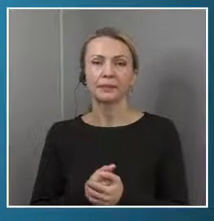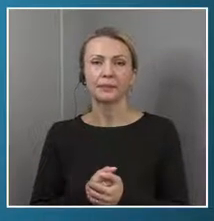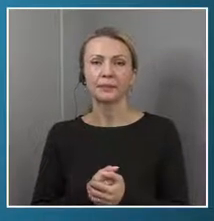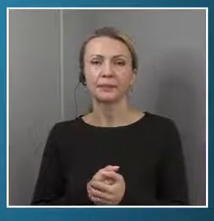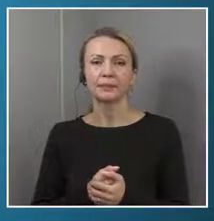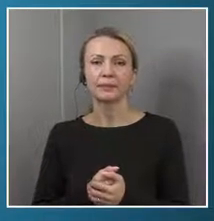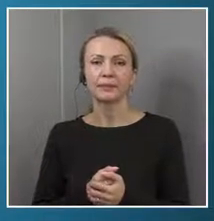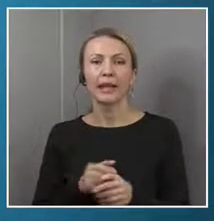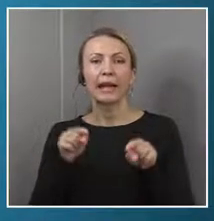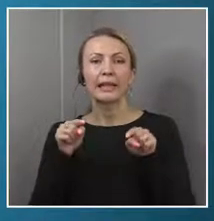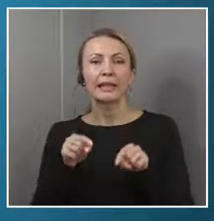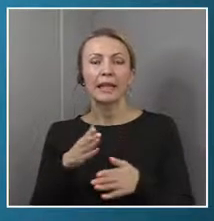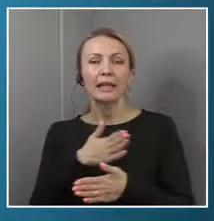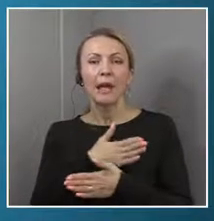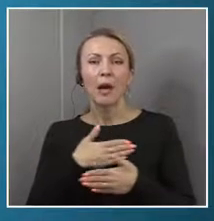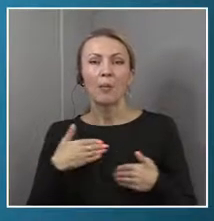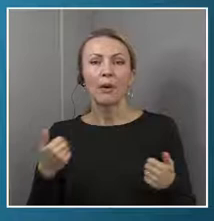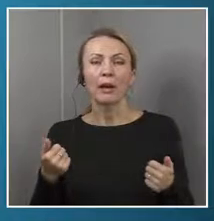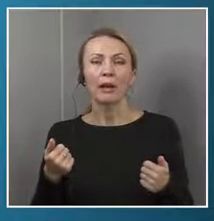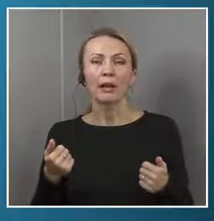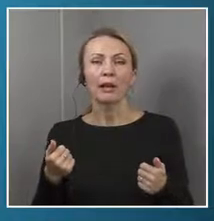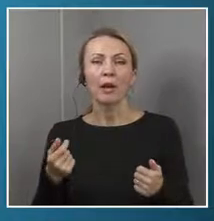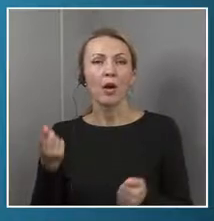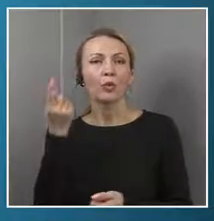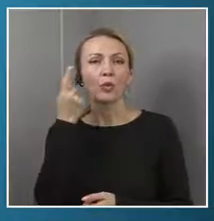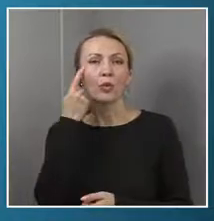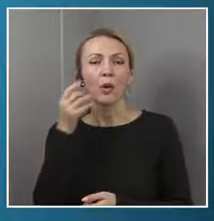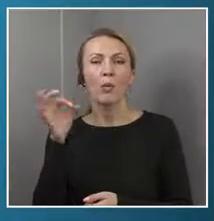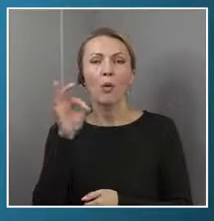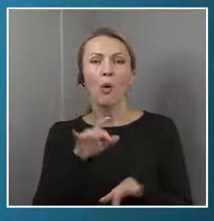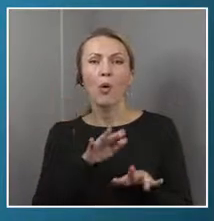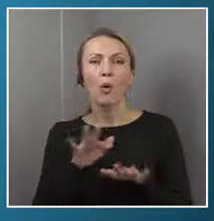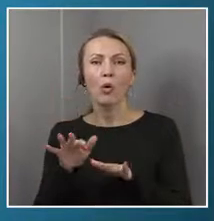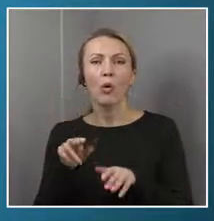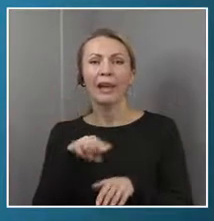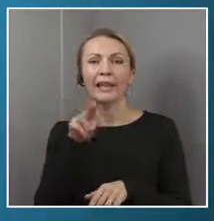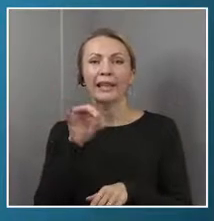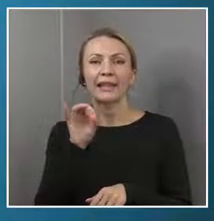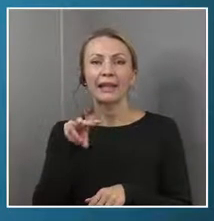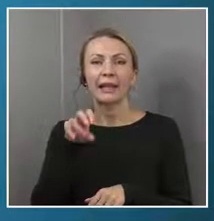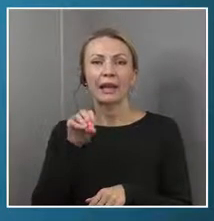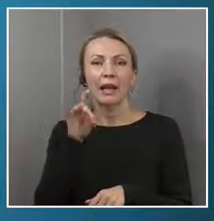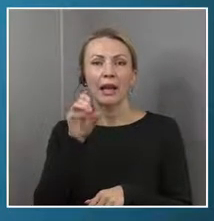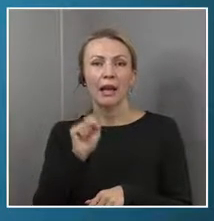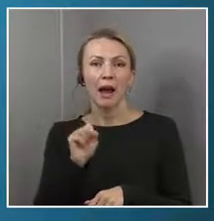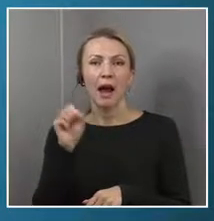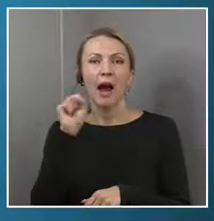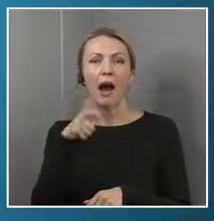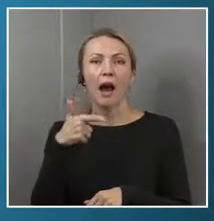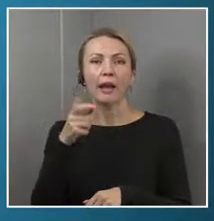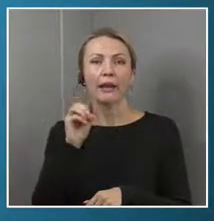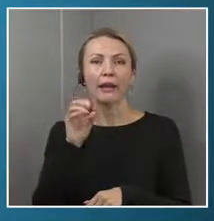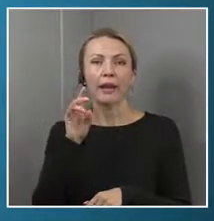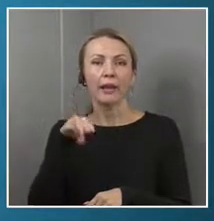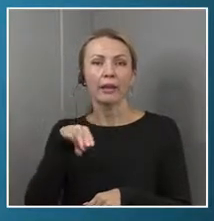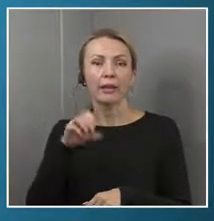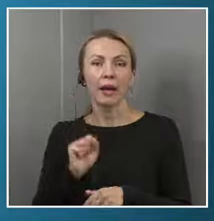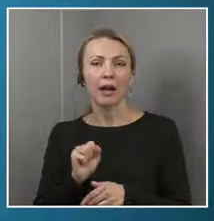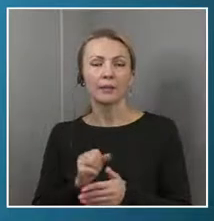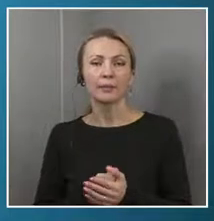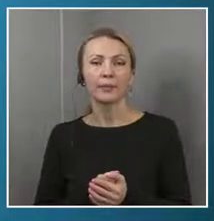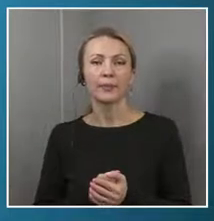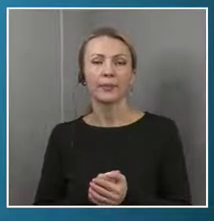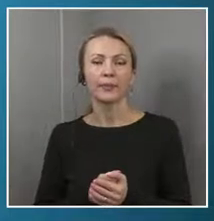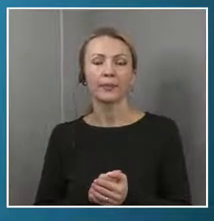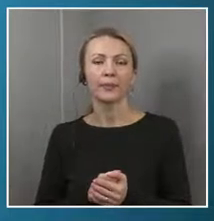mind of the collector. Agents have always loomed large, and throughout the centuries, that tension between serving